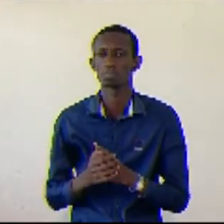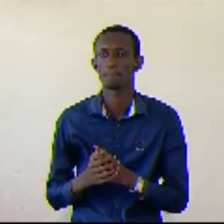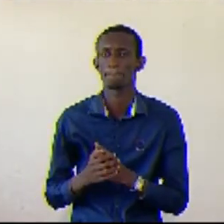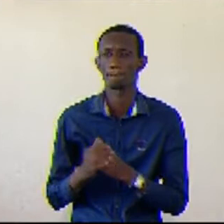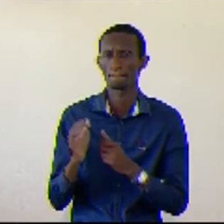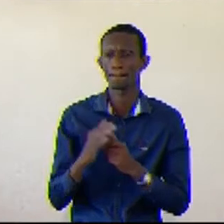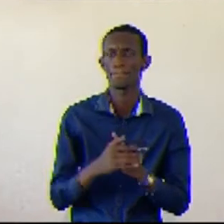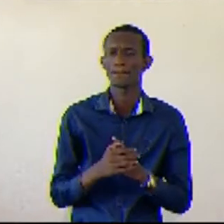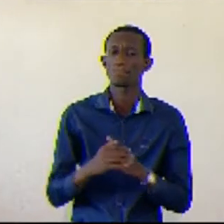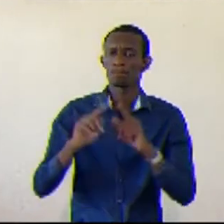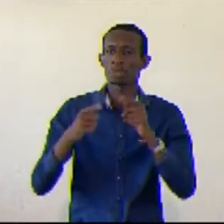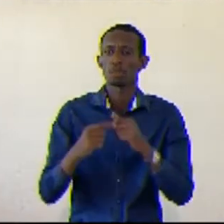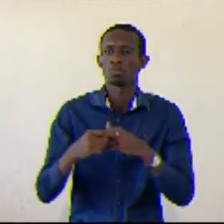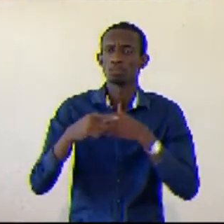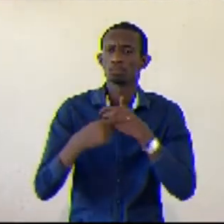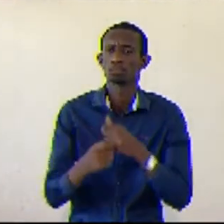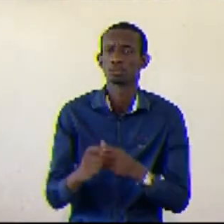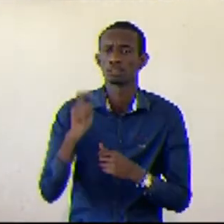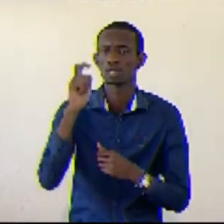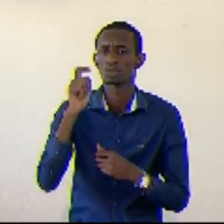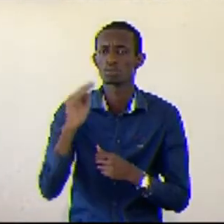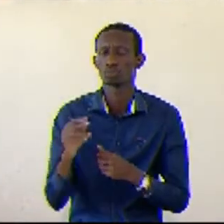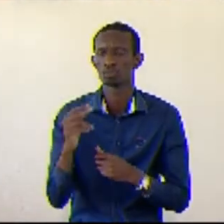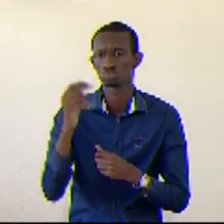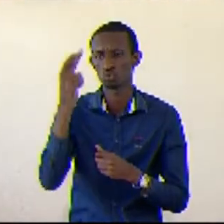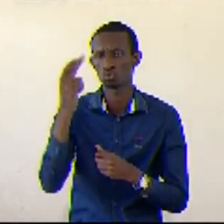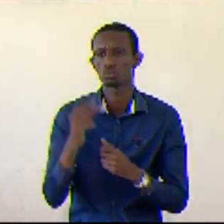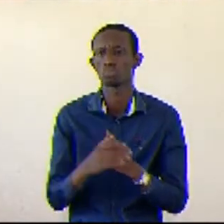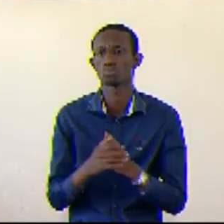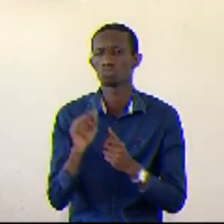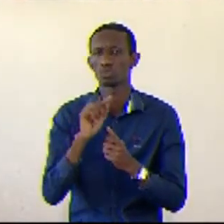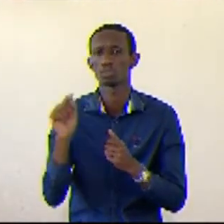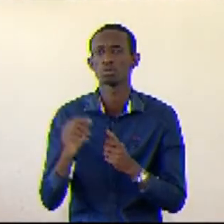minus f of x2 divided by f derivative